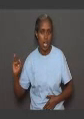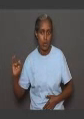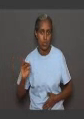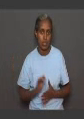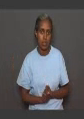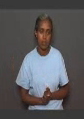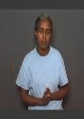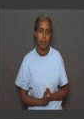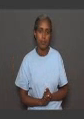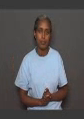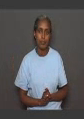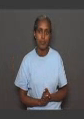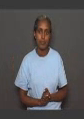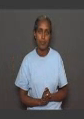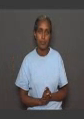iota.